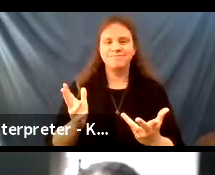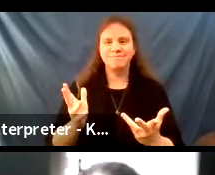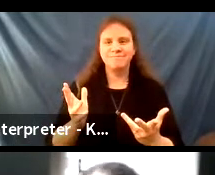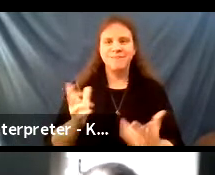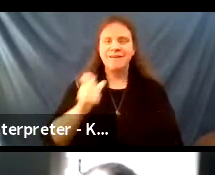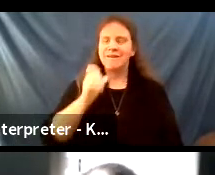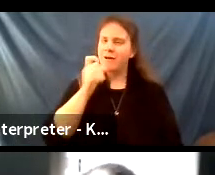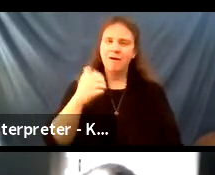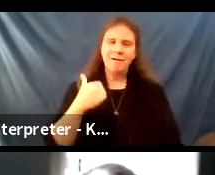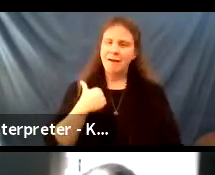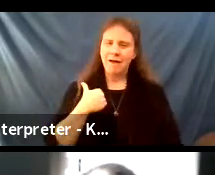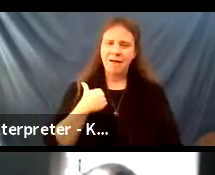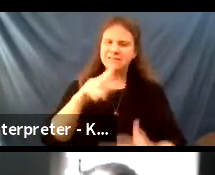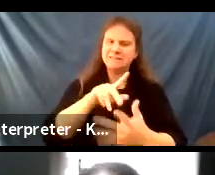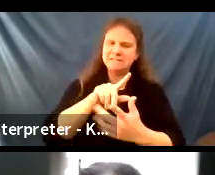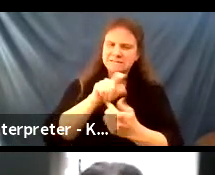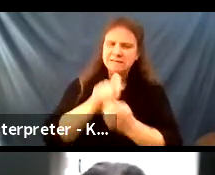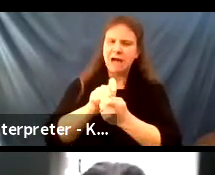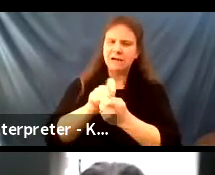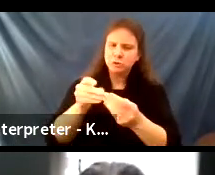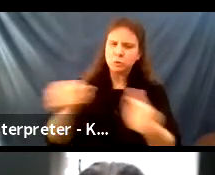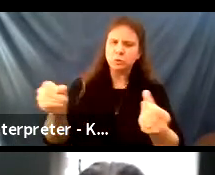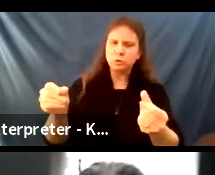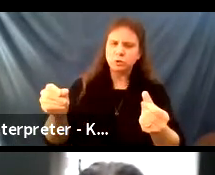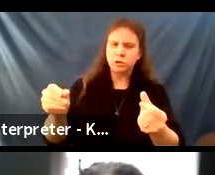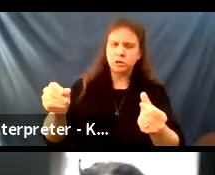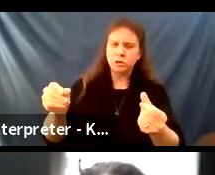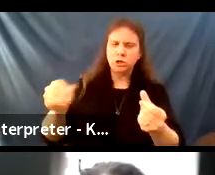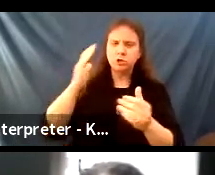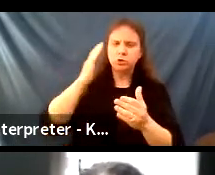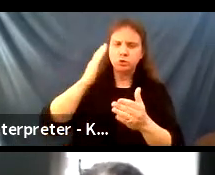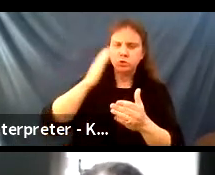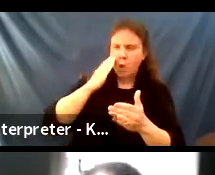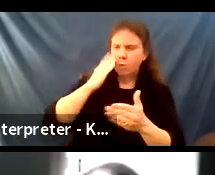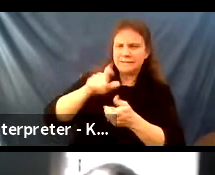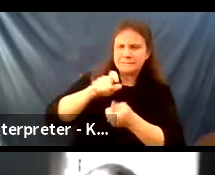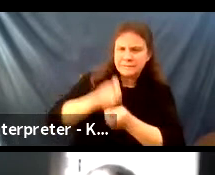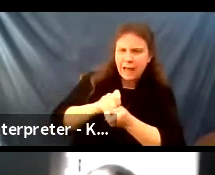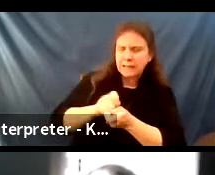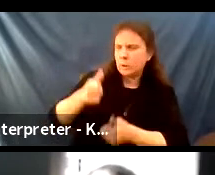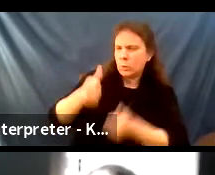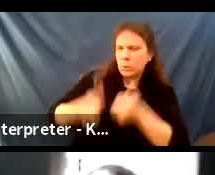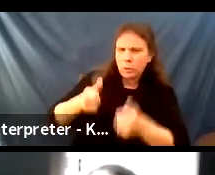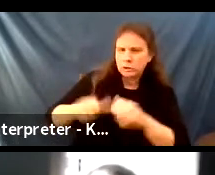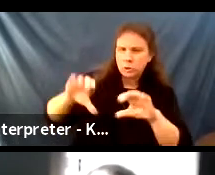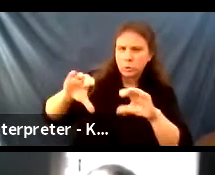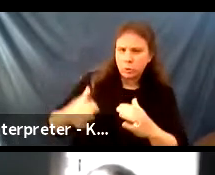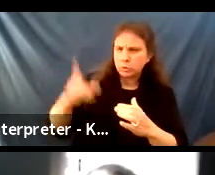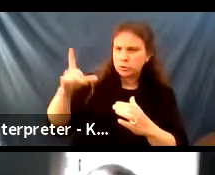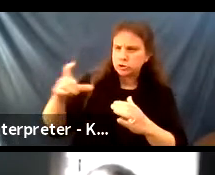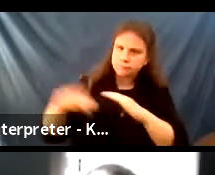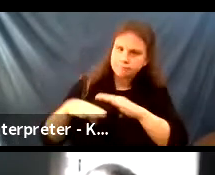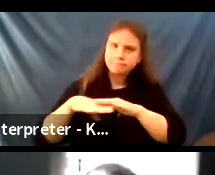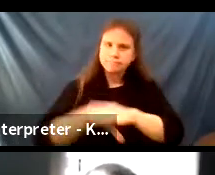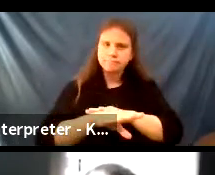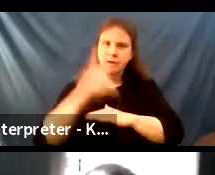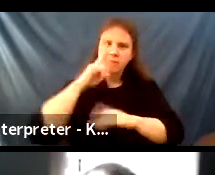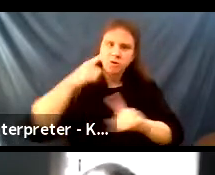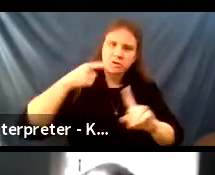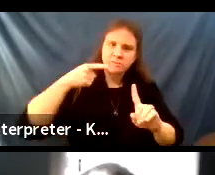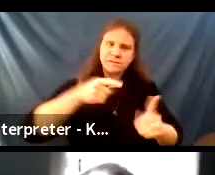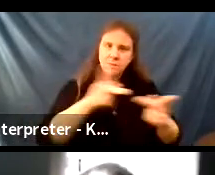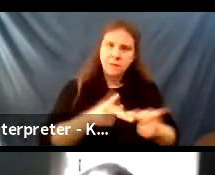to identifying these workers and getting them into a facility to be vaccinated. As plans, we have limited